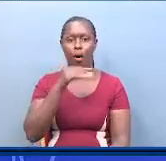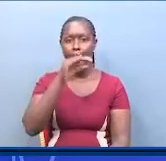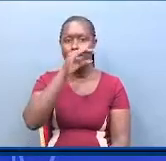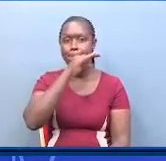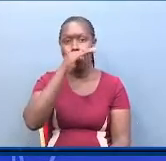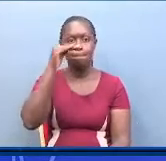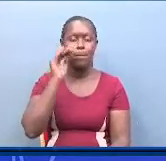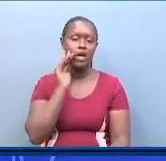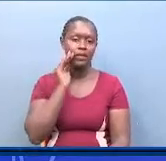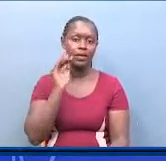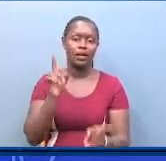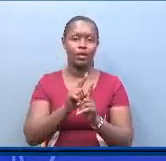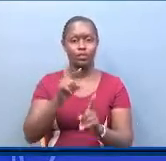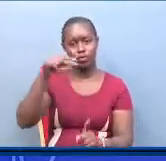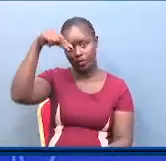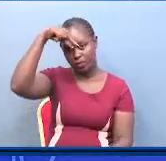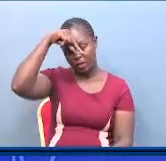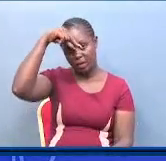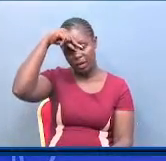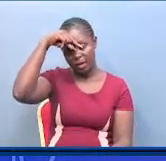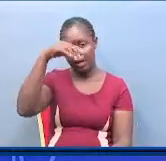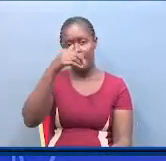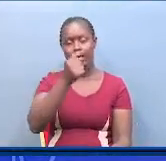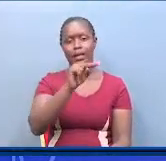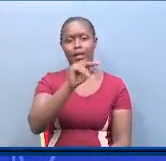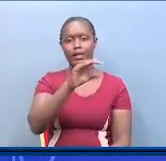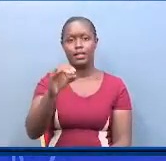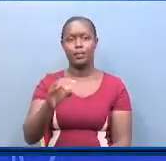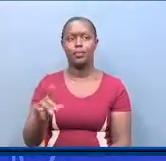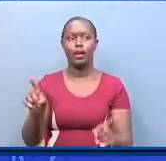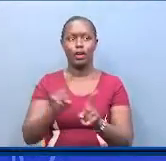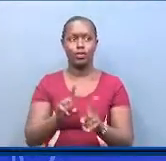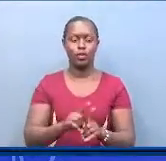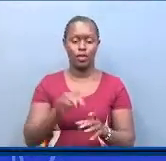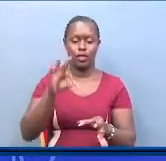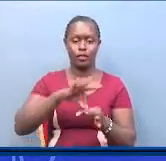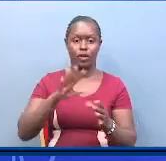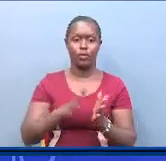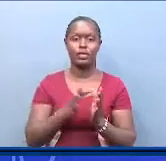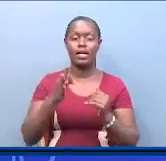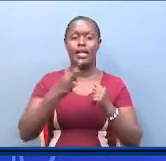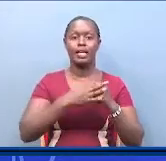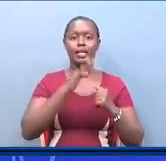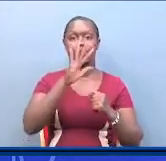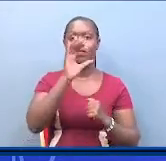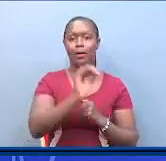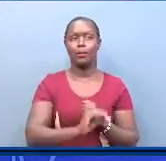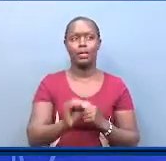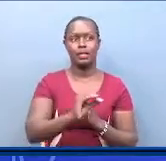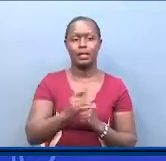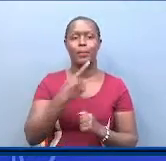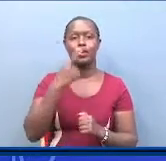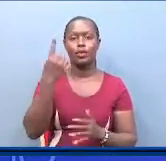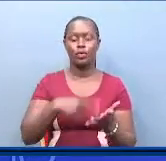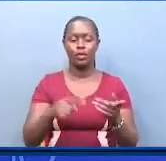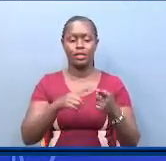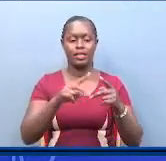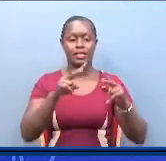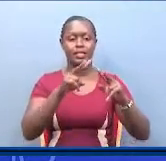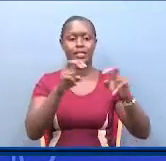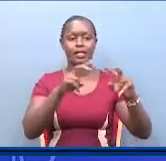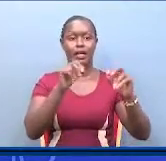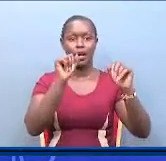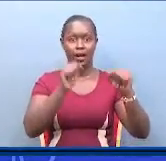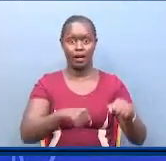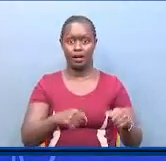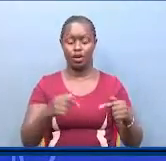and Wetangula, Ford Kenya and ANC. And the voter turnout was 85%. I'm telling you this because it's factual, you can check.